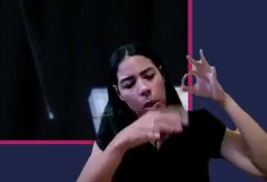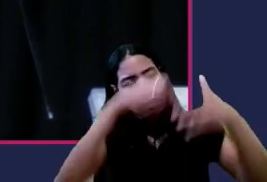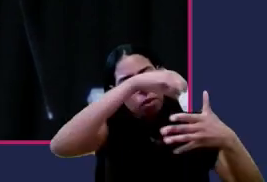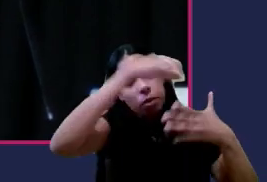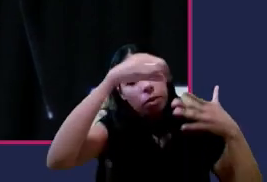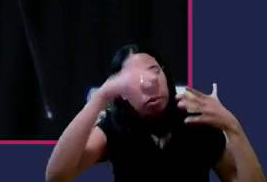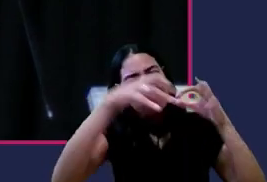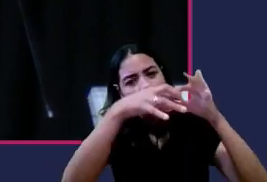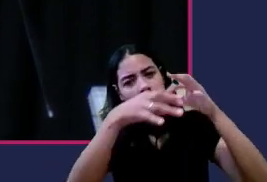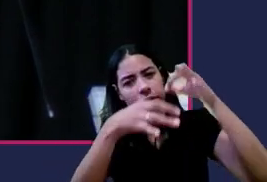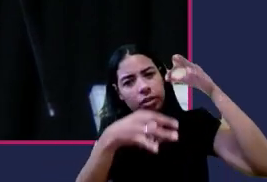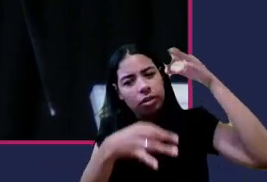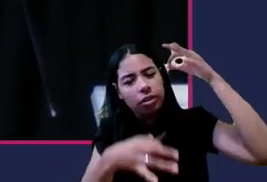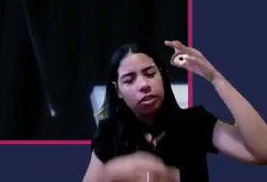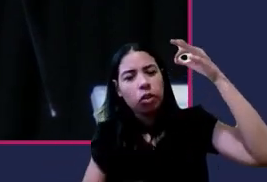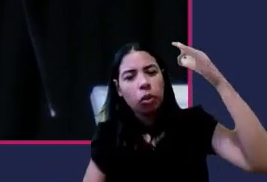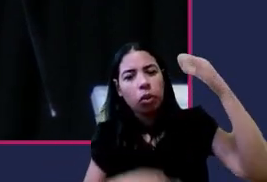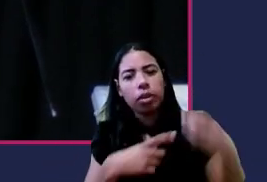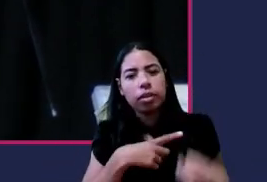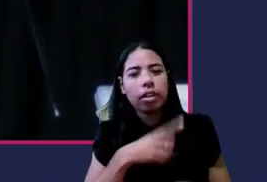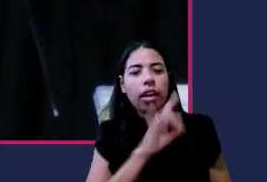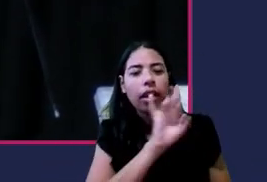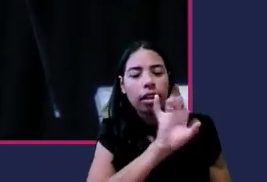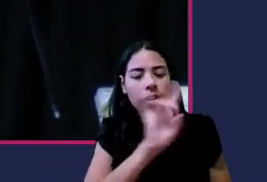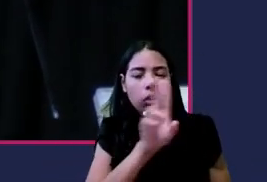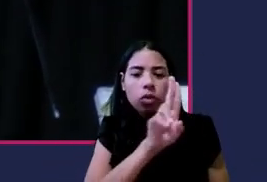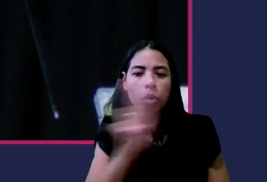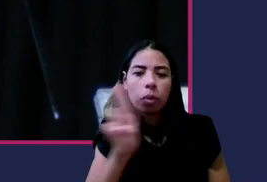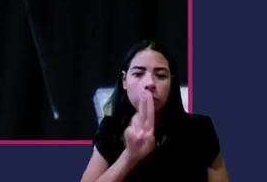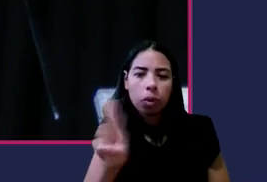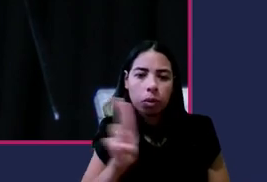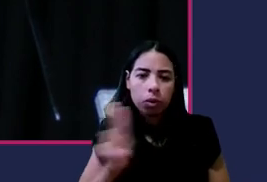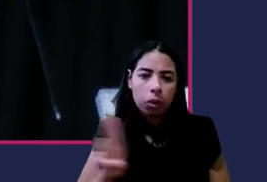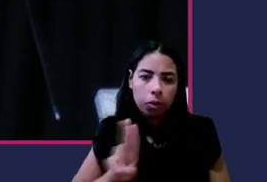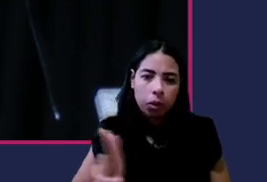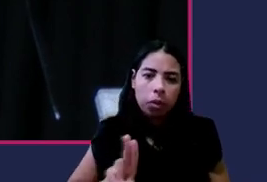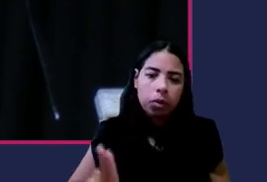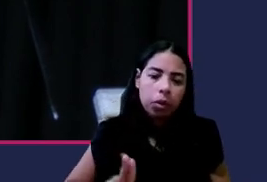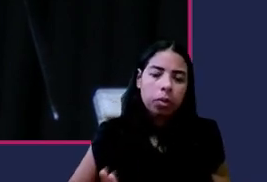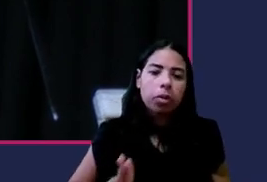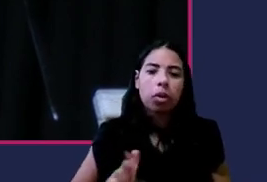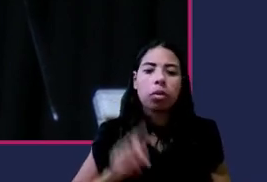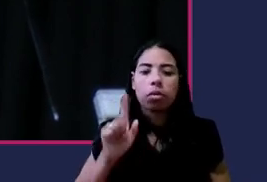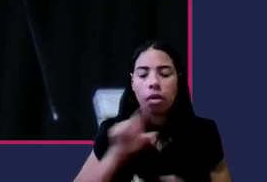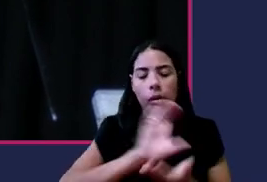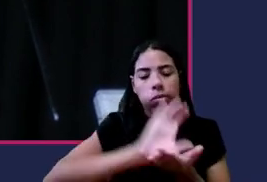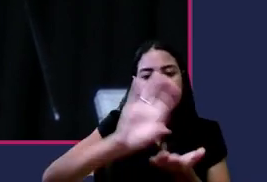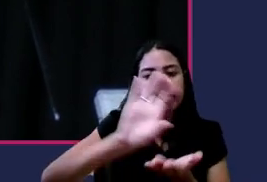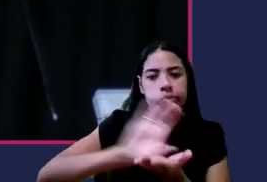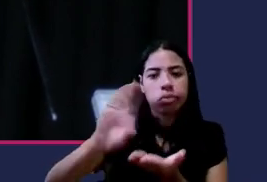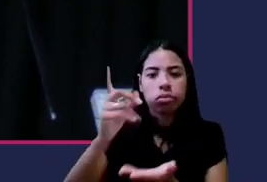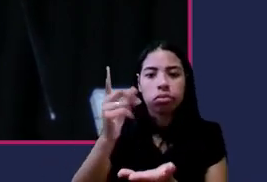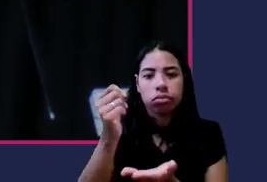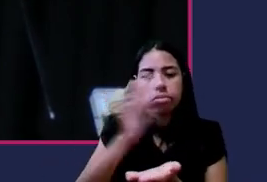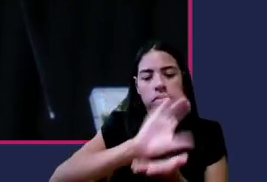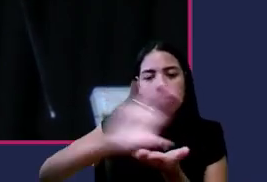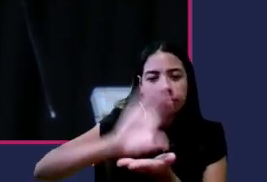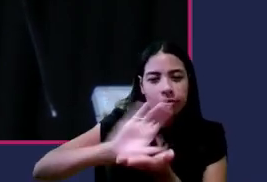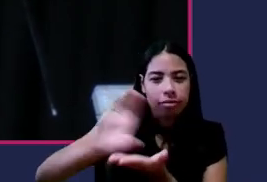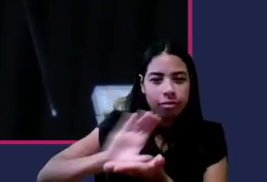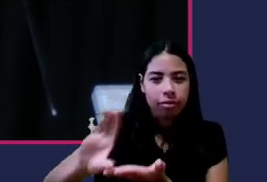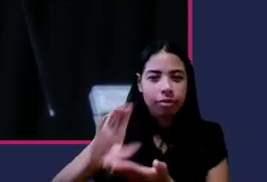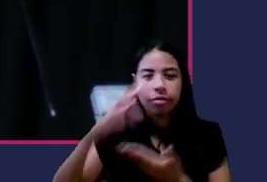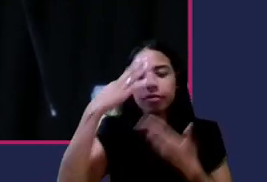Biomarine, Intrails, JCR, Novo Nordisk, Orchard, Recordati, Ultragenics,